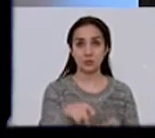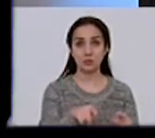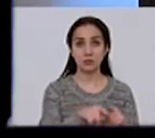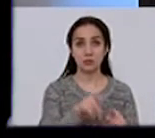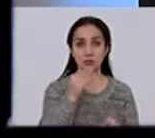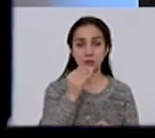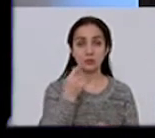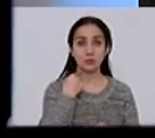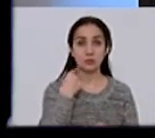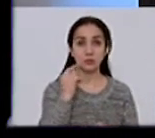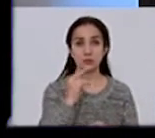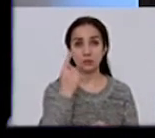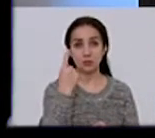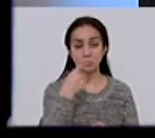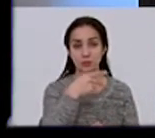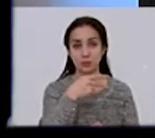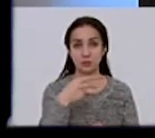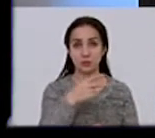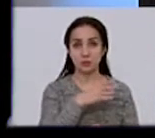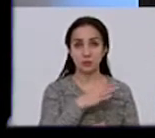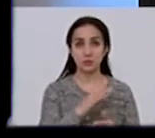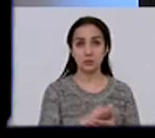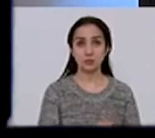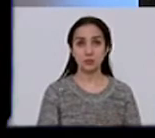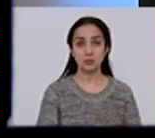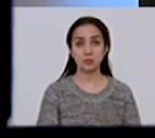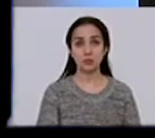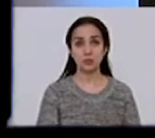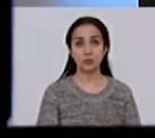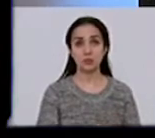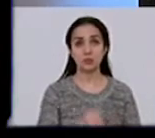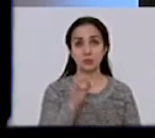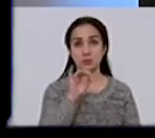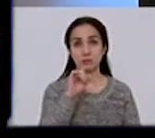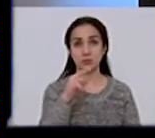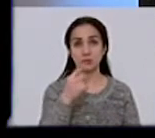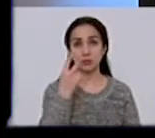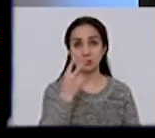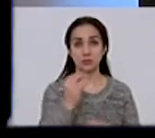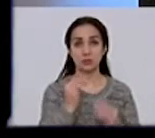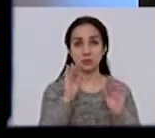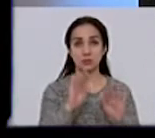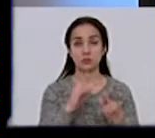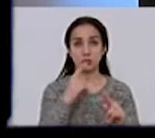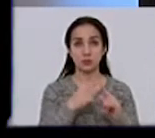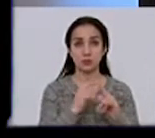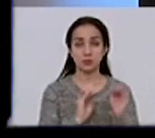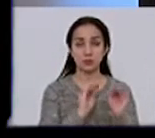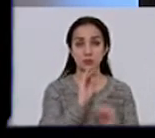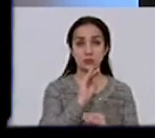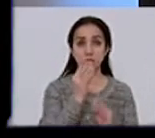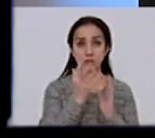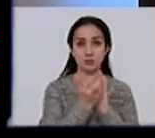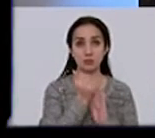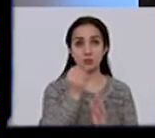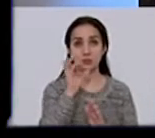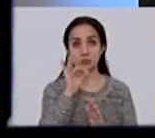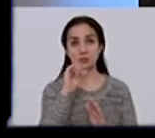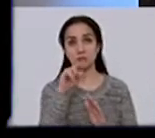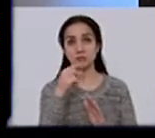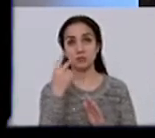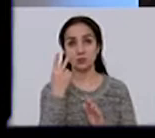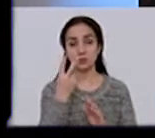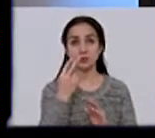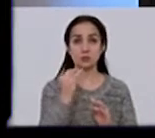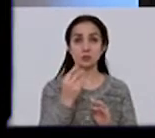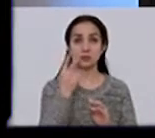Demak, qiymatimiz 1 ga teng bo'ldi. Endi 0.2 ni x ning o'rniga qo'yib olsak, 0.2